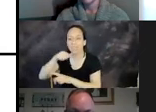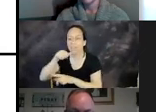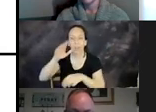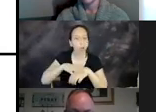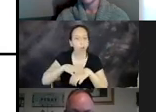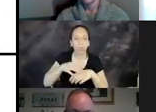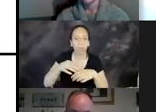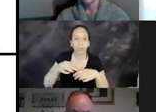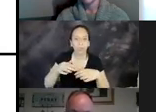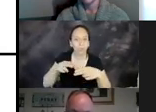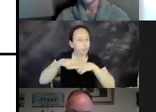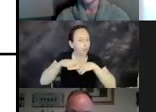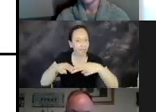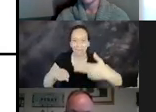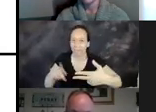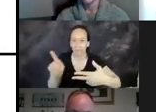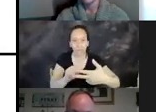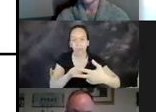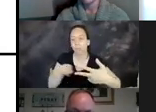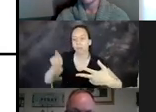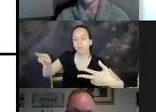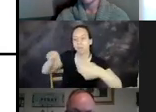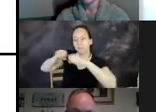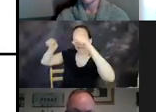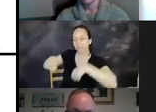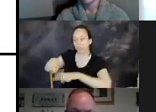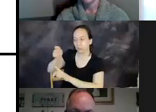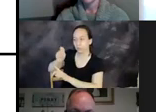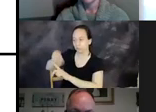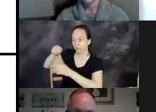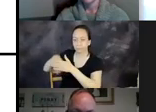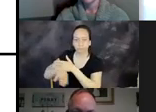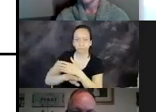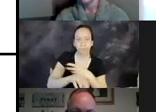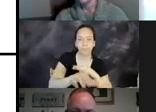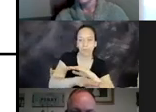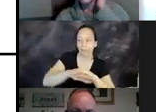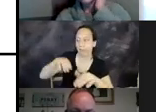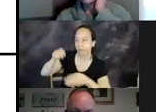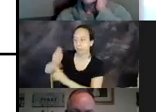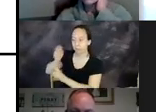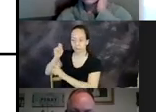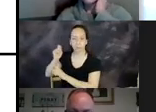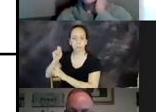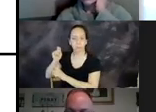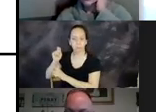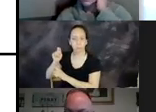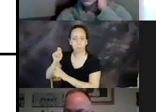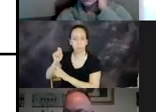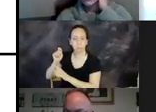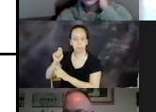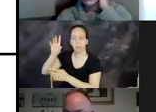on the platform. So regardless of what mode you're using, it'll be a